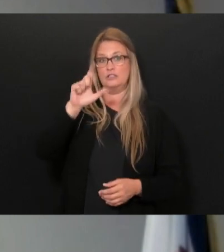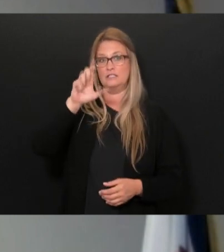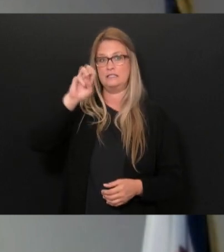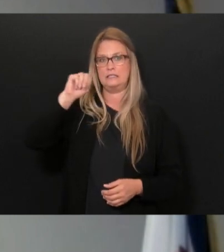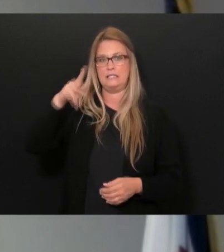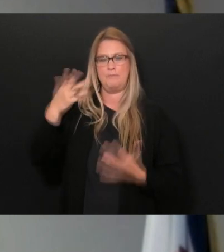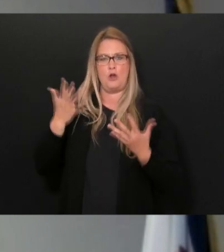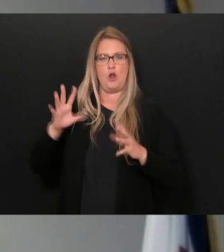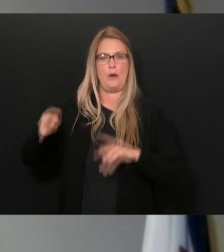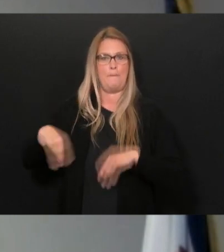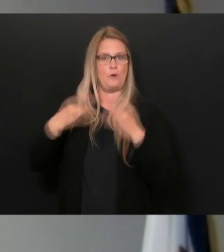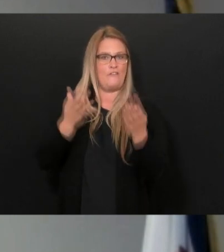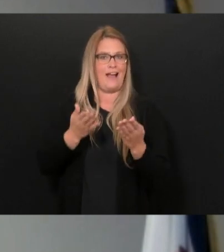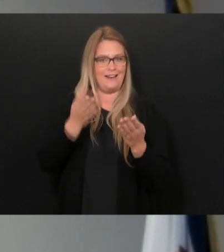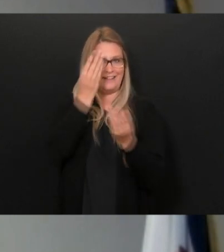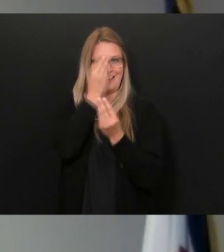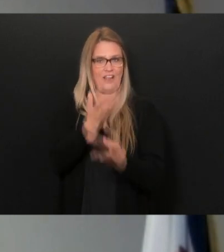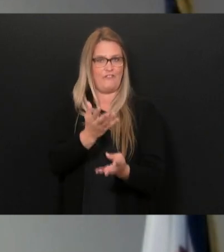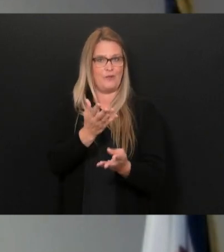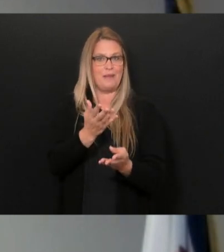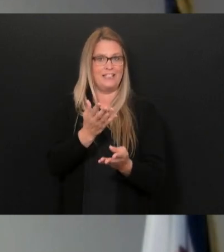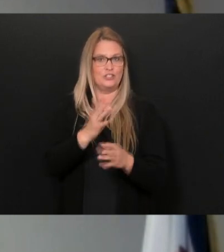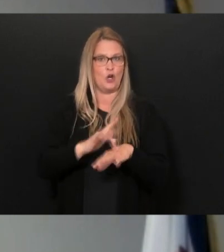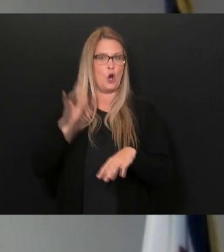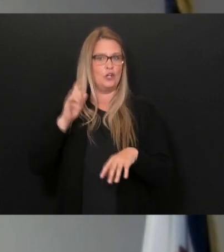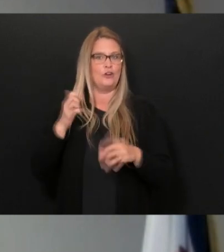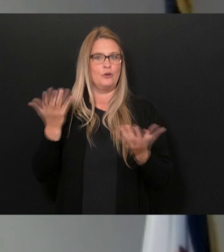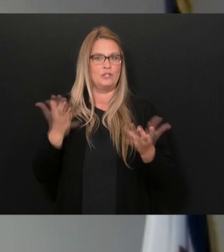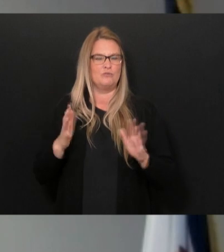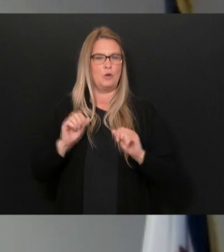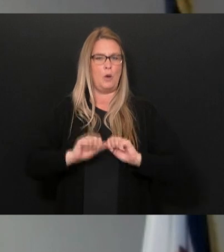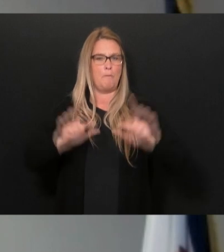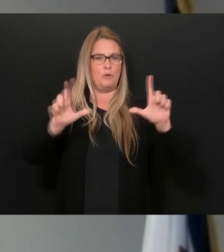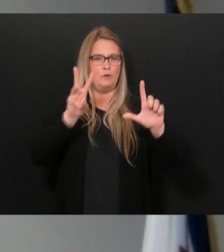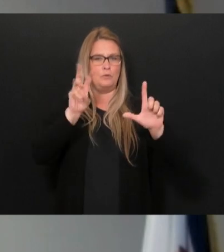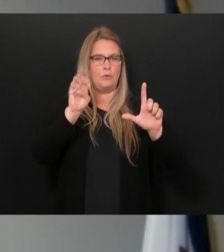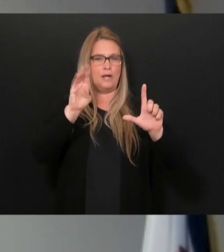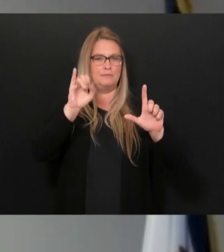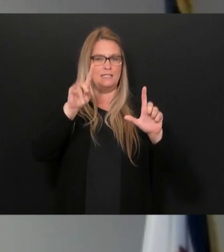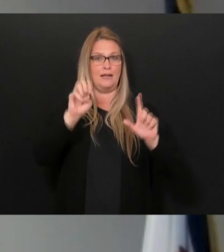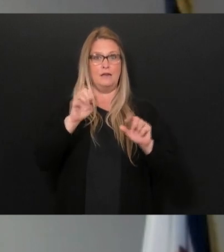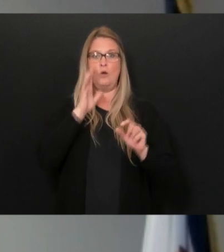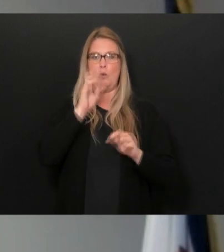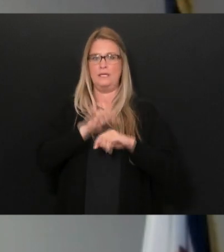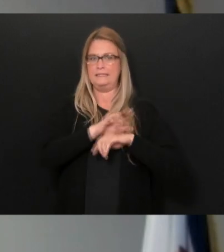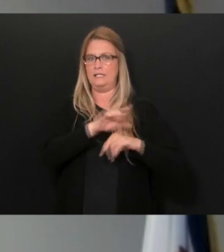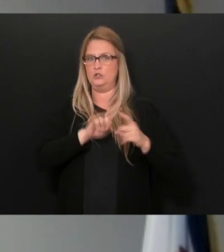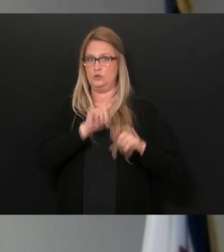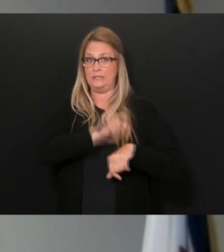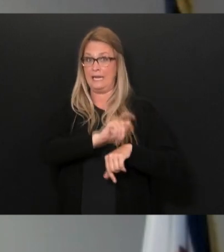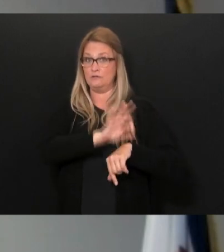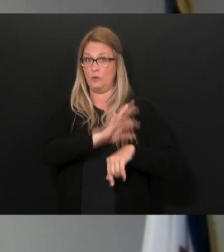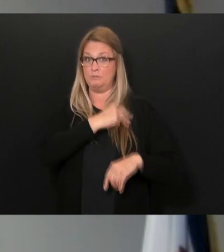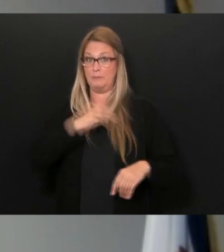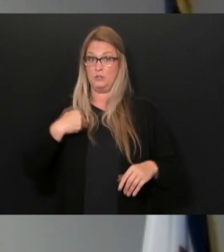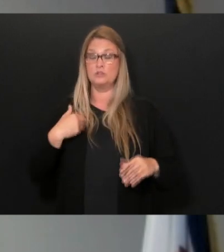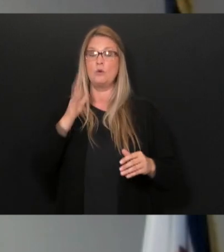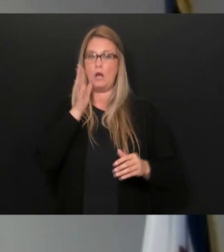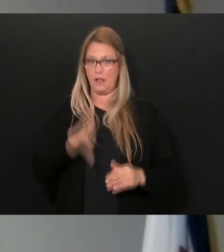information earlier. We've been trying to get that on the website. We're going to send that to the task force members. So we're moving forward with